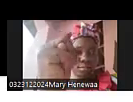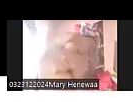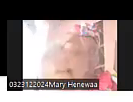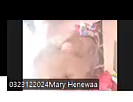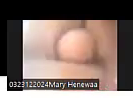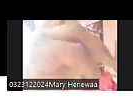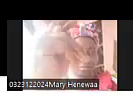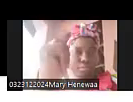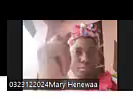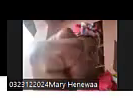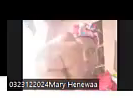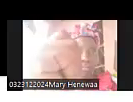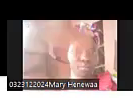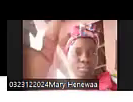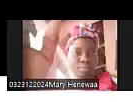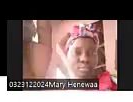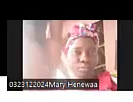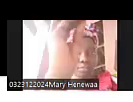O.